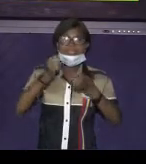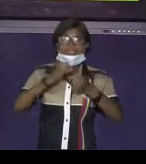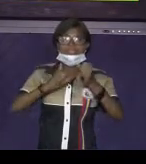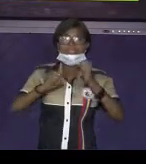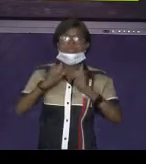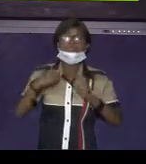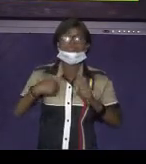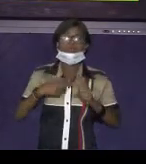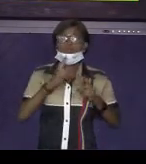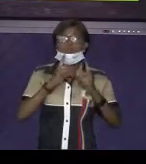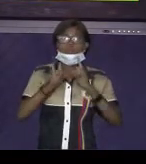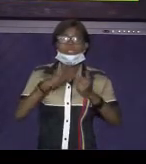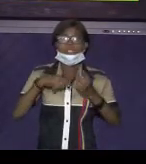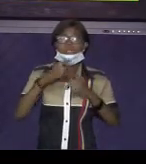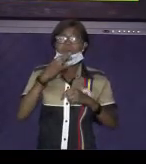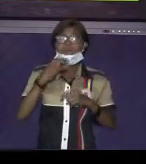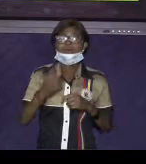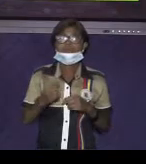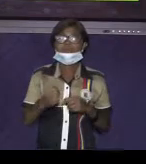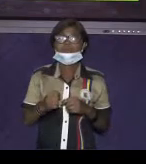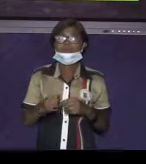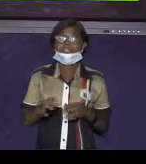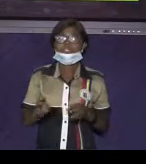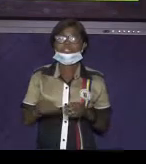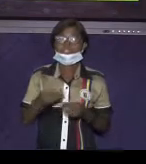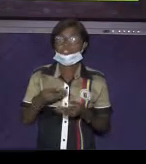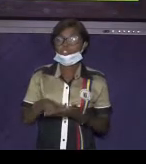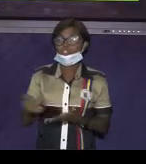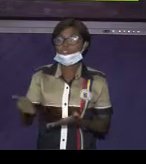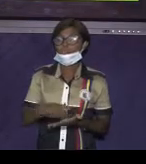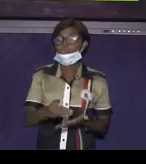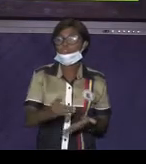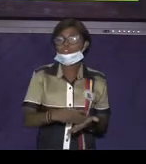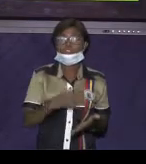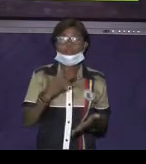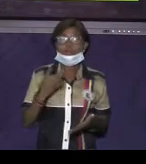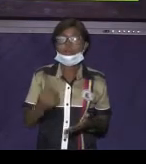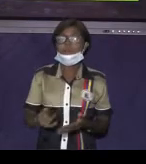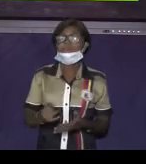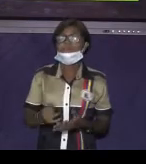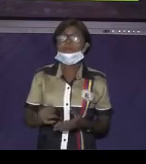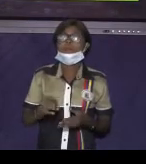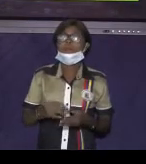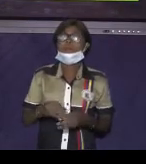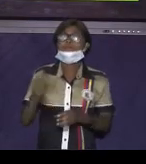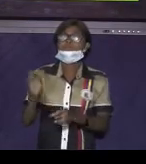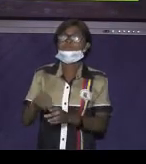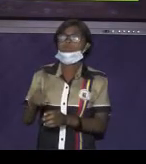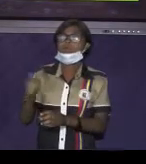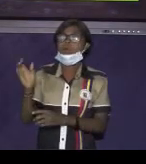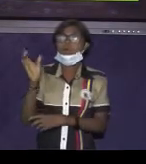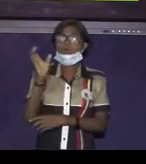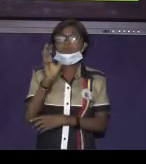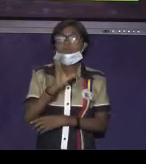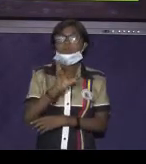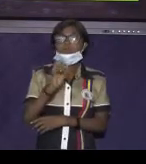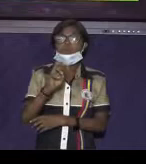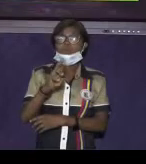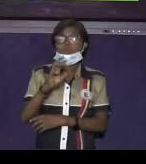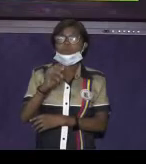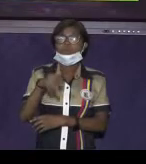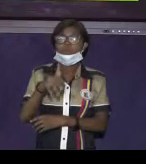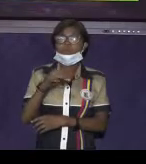we talked about distribution of crops. And we were told that we have some crops adapted to some